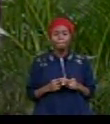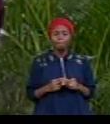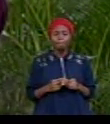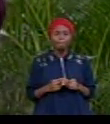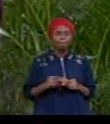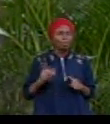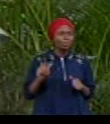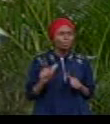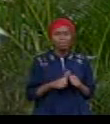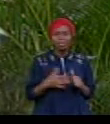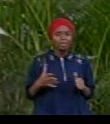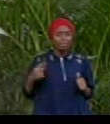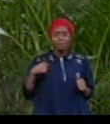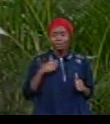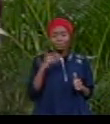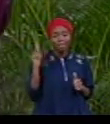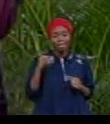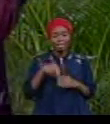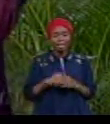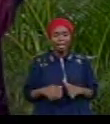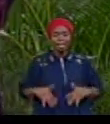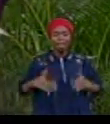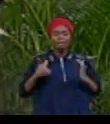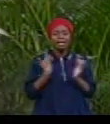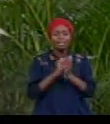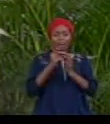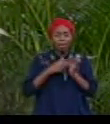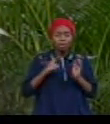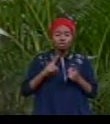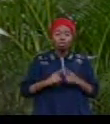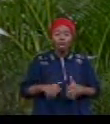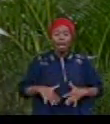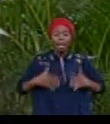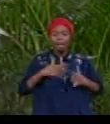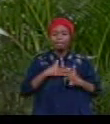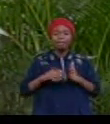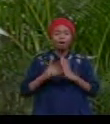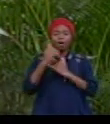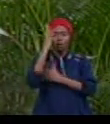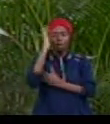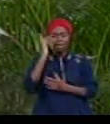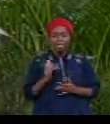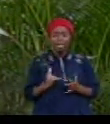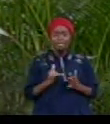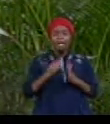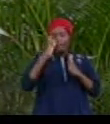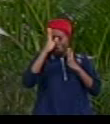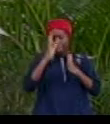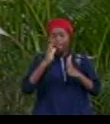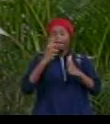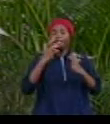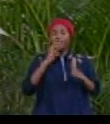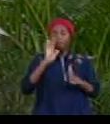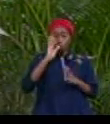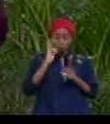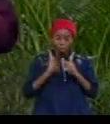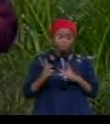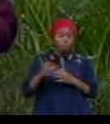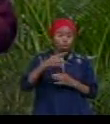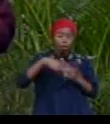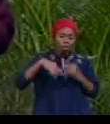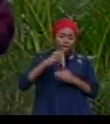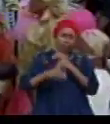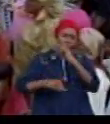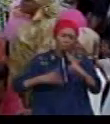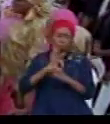Everything we need in life that pertain unto life and godliness. Lord, favor your people all over the world. In